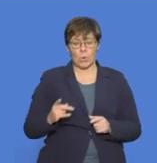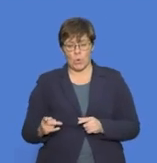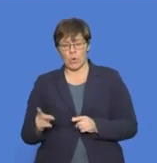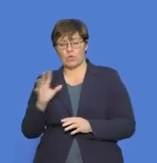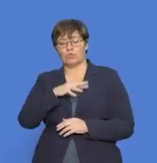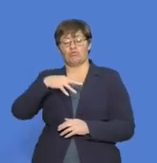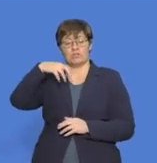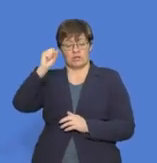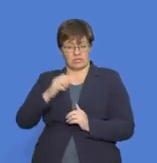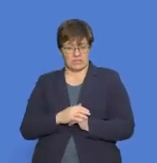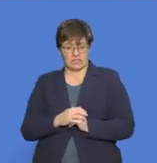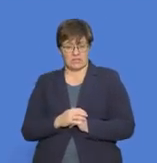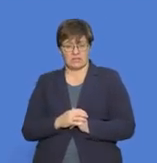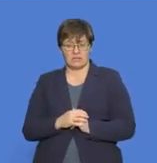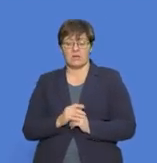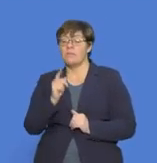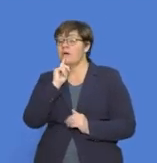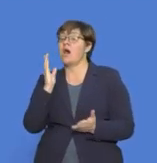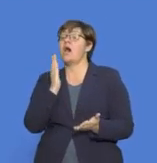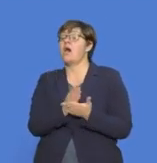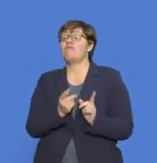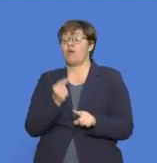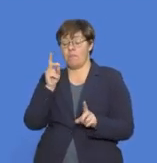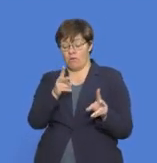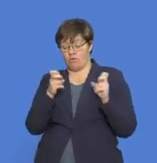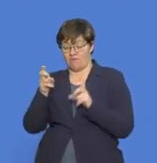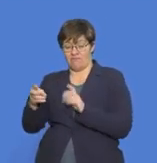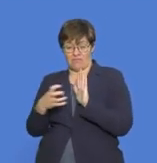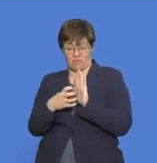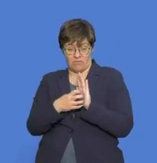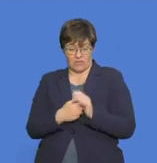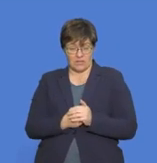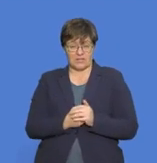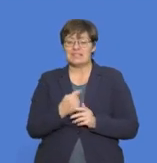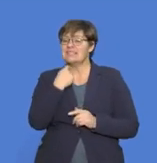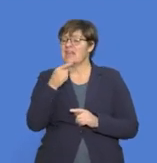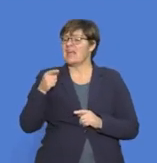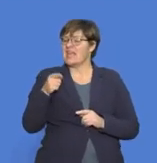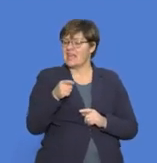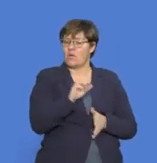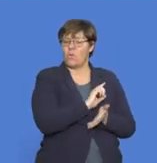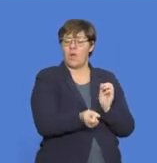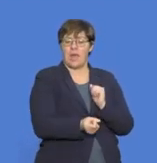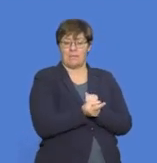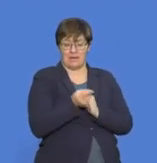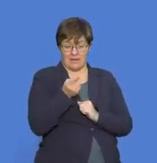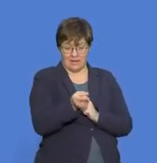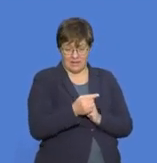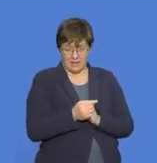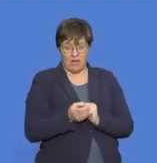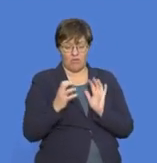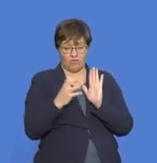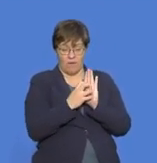transpiration, and that is directly from the graph. So you would talk about what is happening here on the